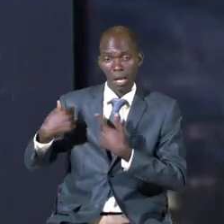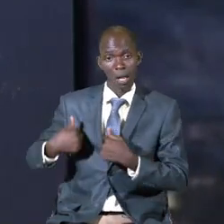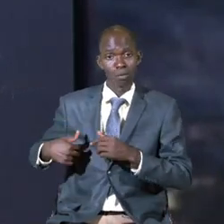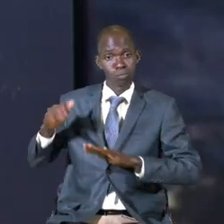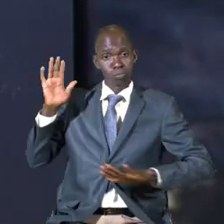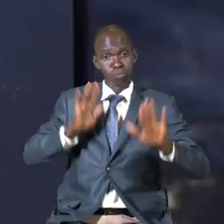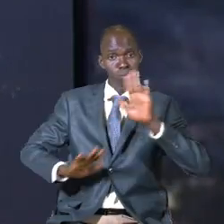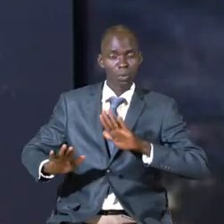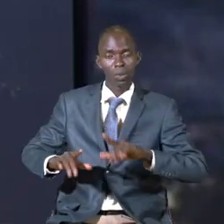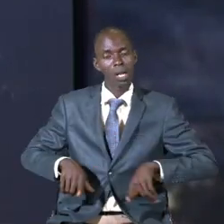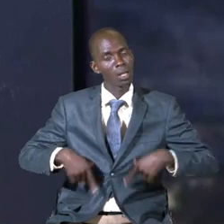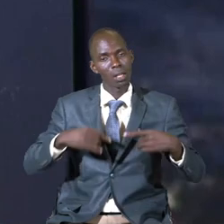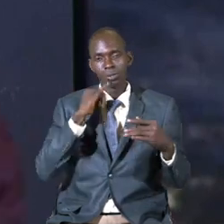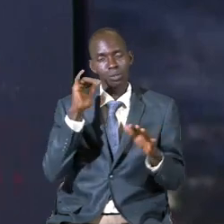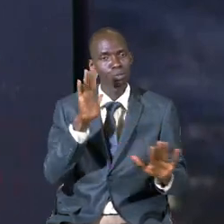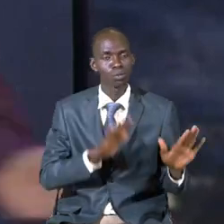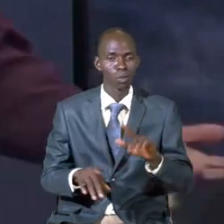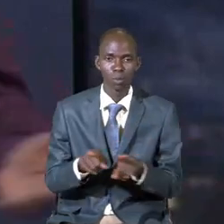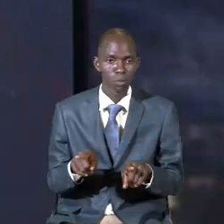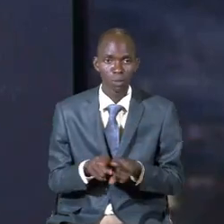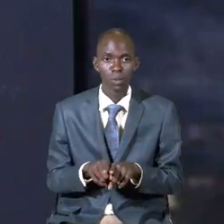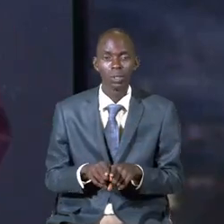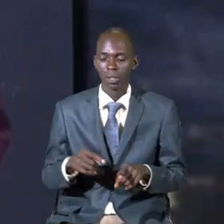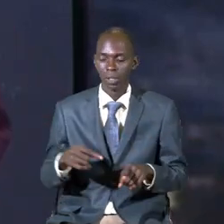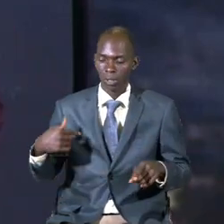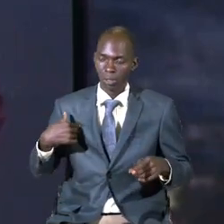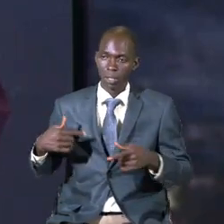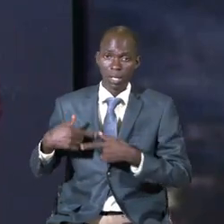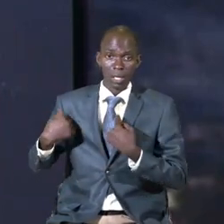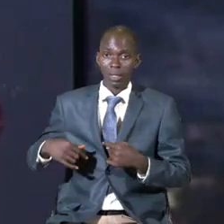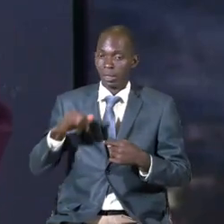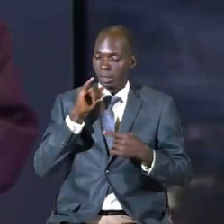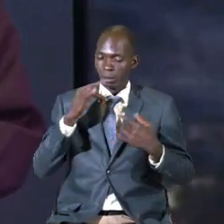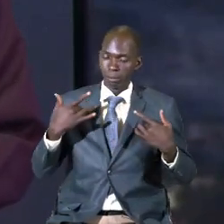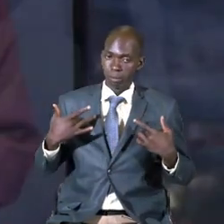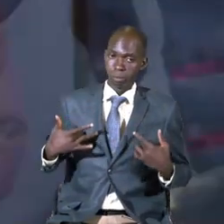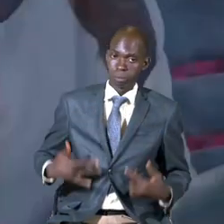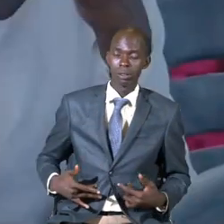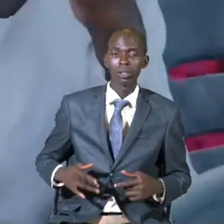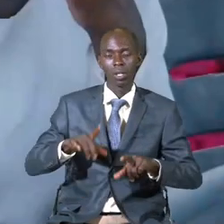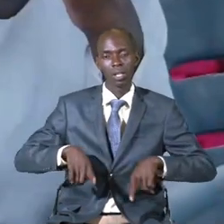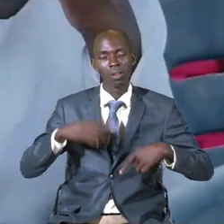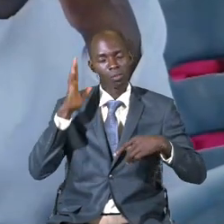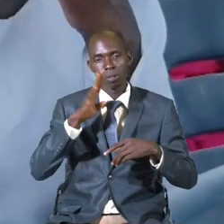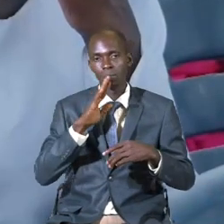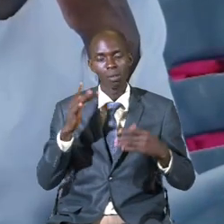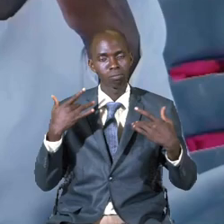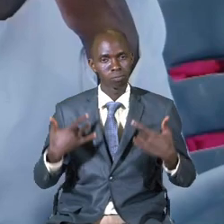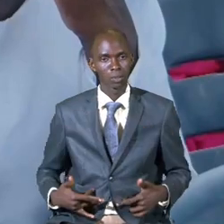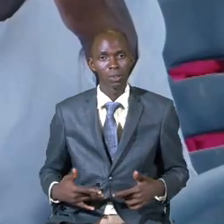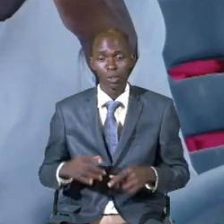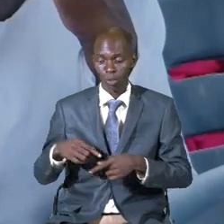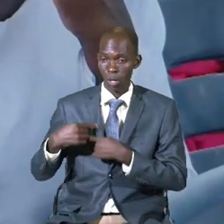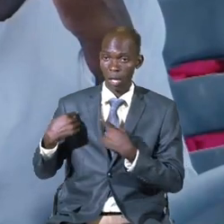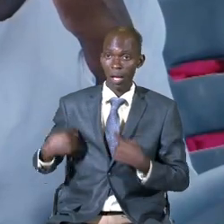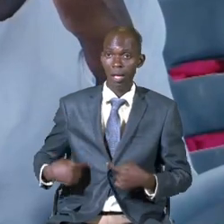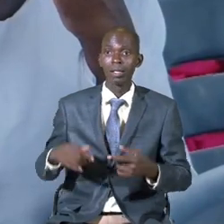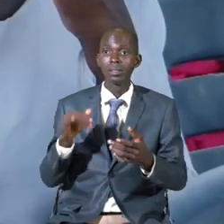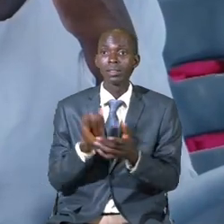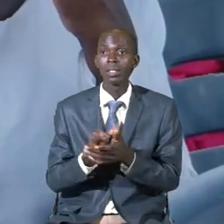it troubles life a downgraded heart a downgraded life a heart that is not